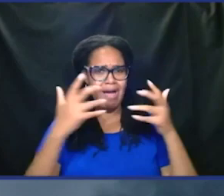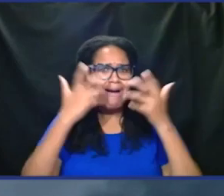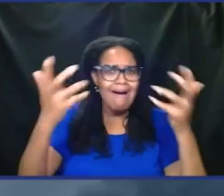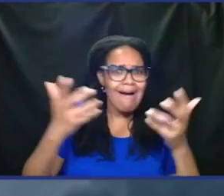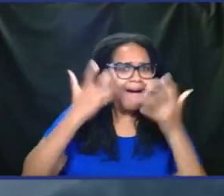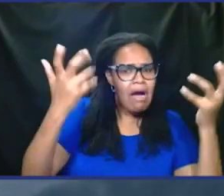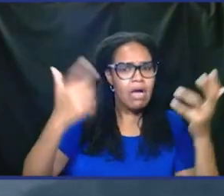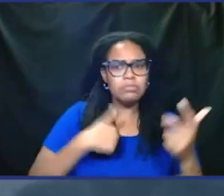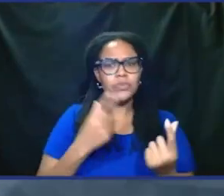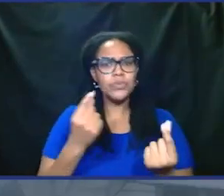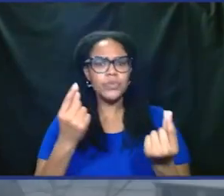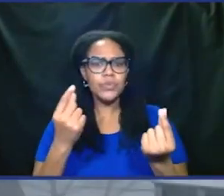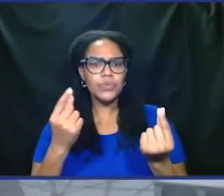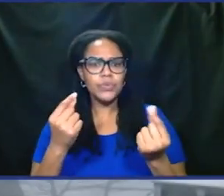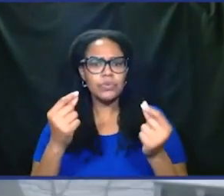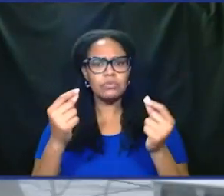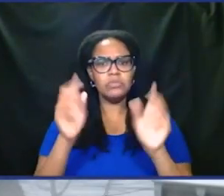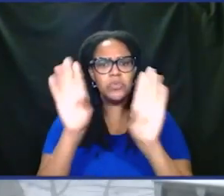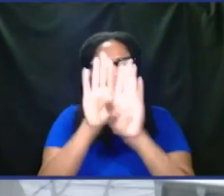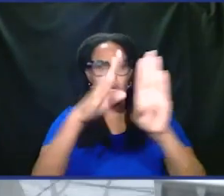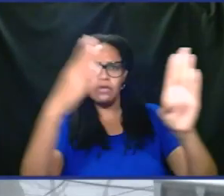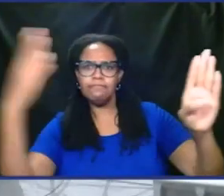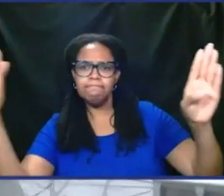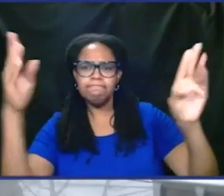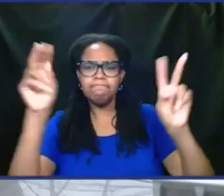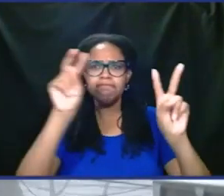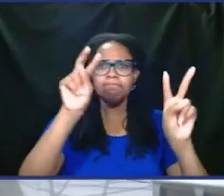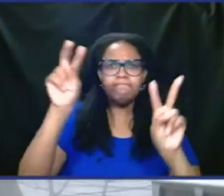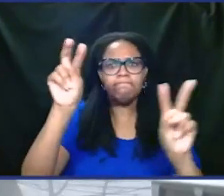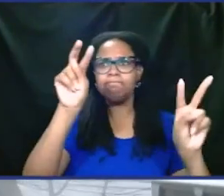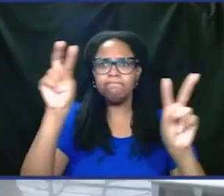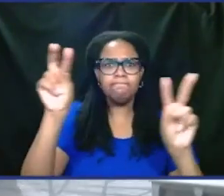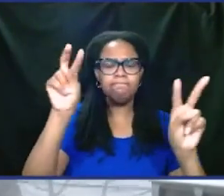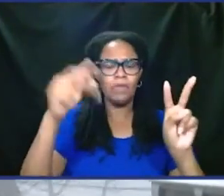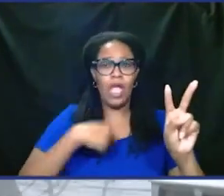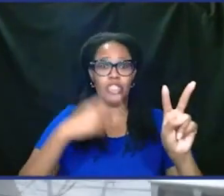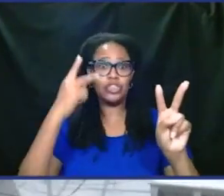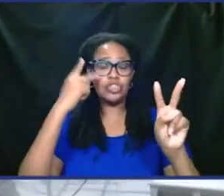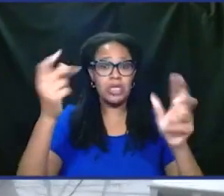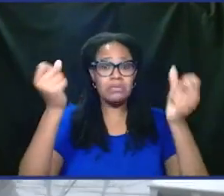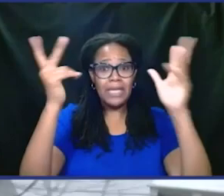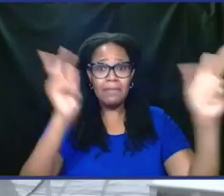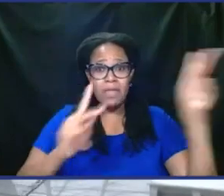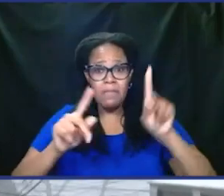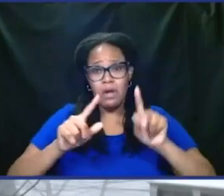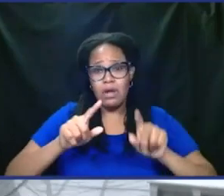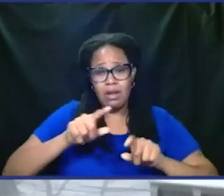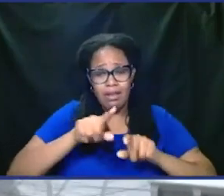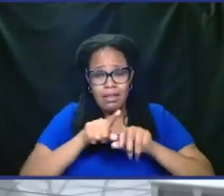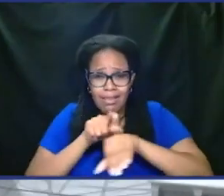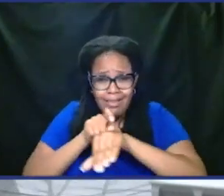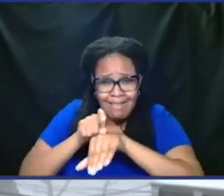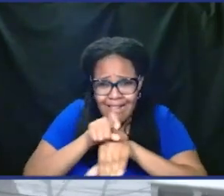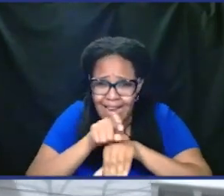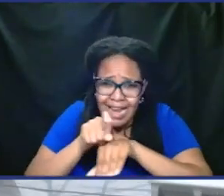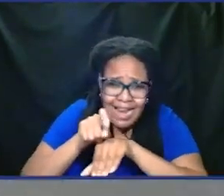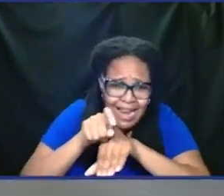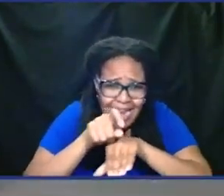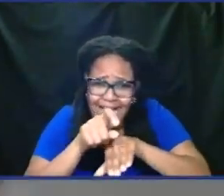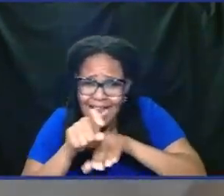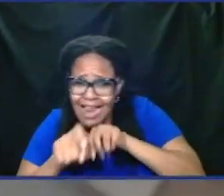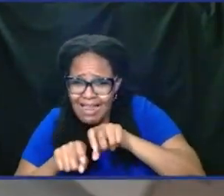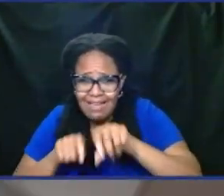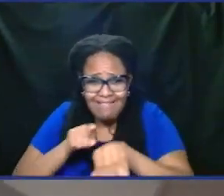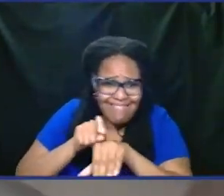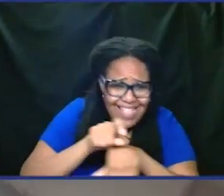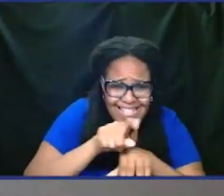opened our door to the terrace and I saw a lot of people crawling. We